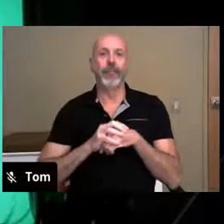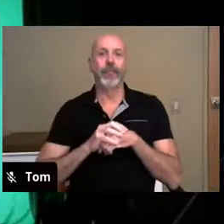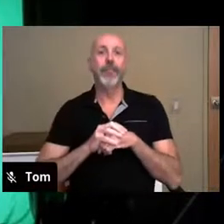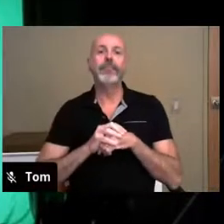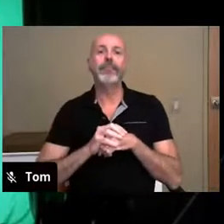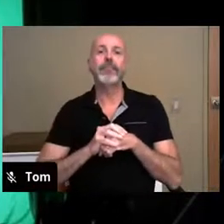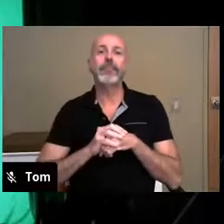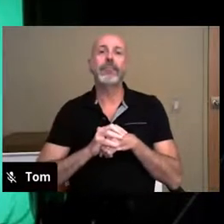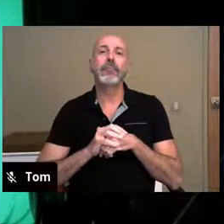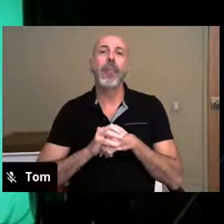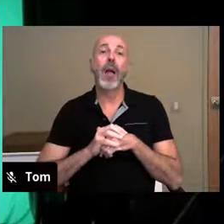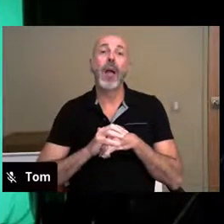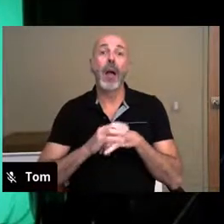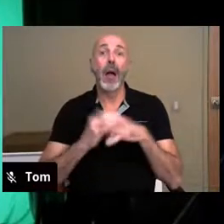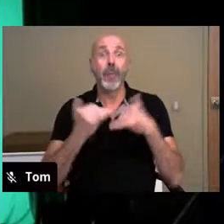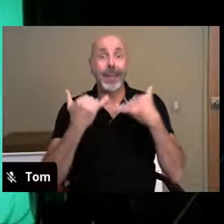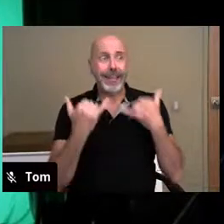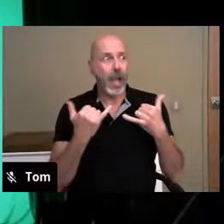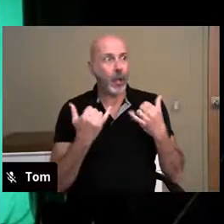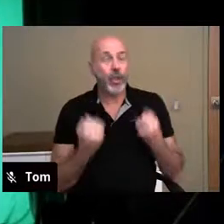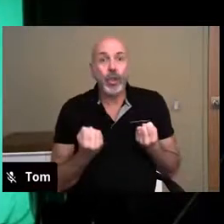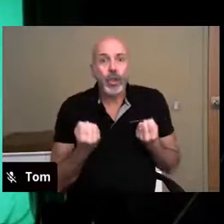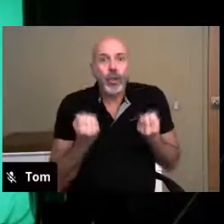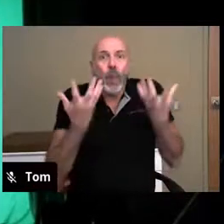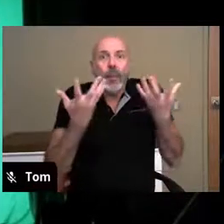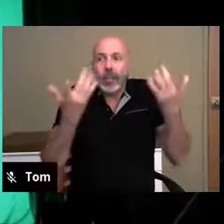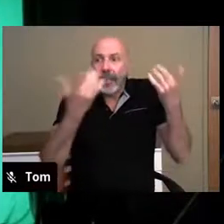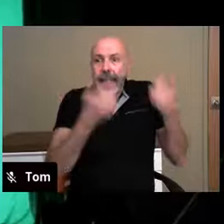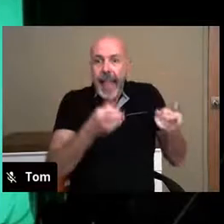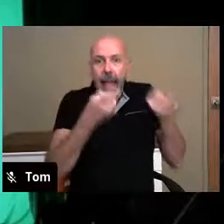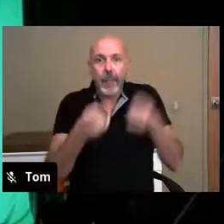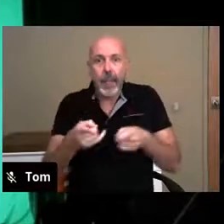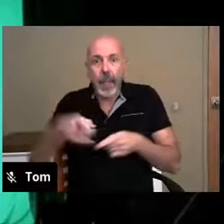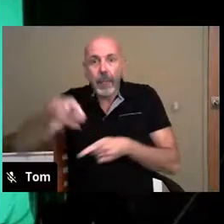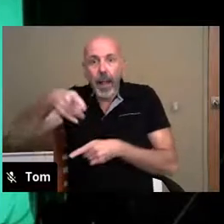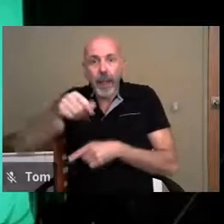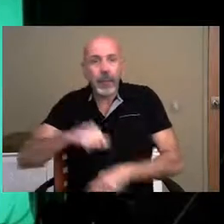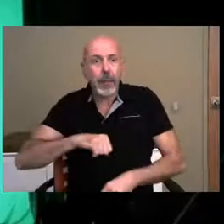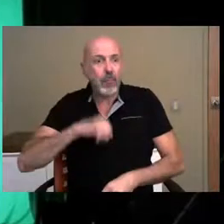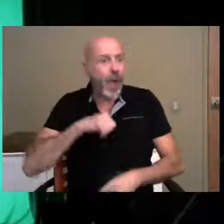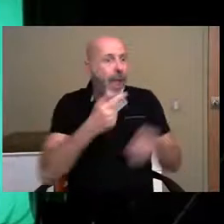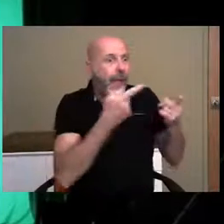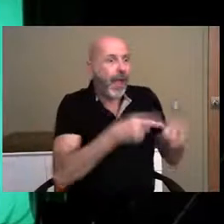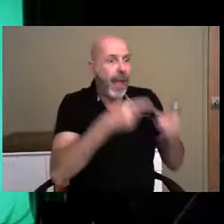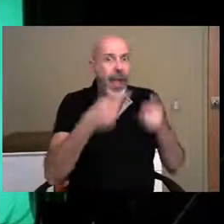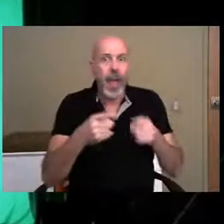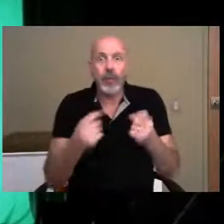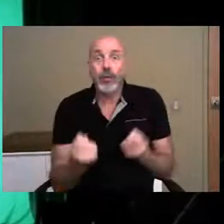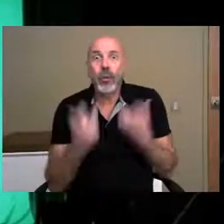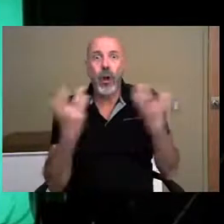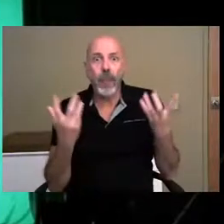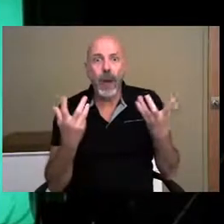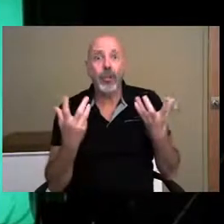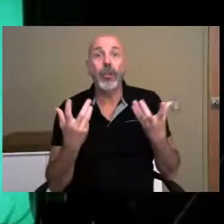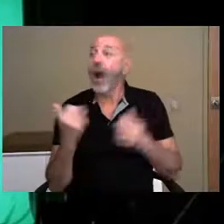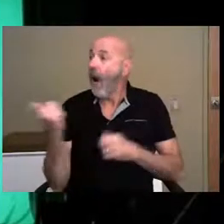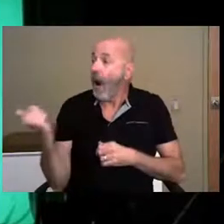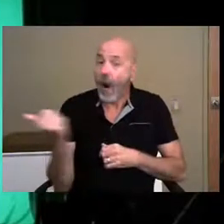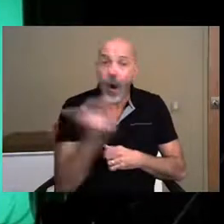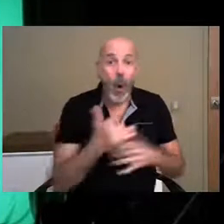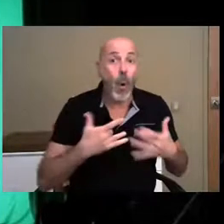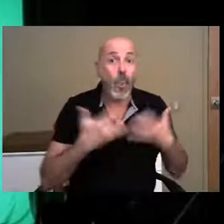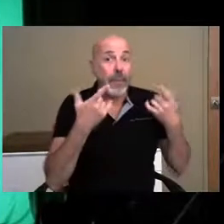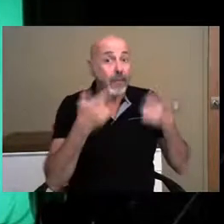there's so much more that's happening with Palm Springs Pride, and I wanted you to know that basically all of the events